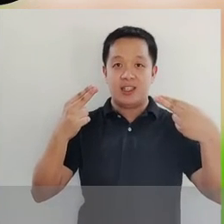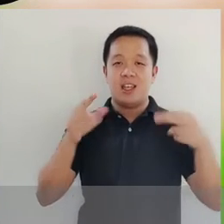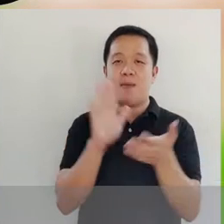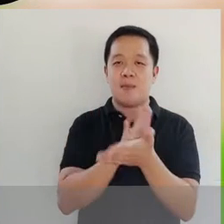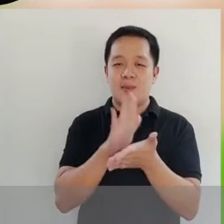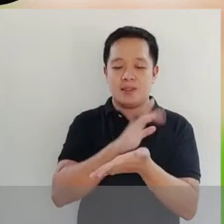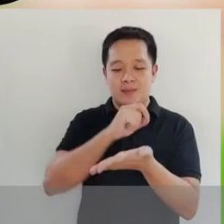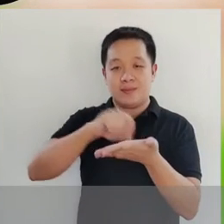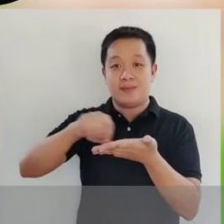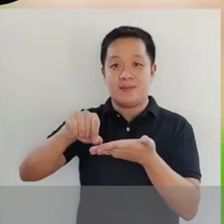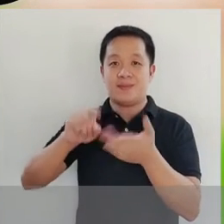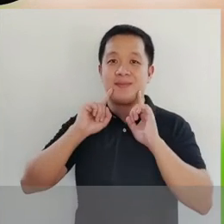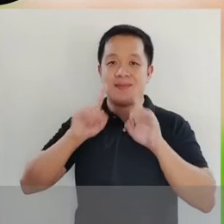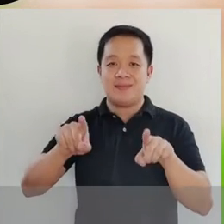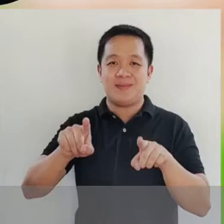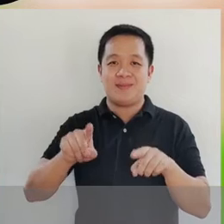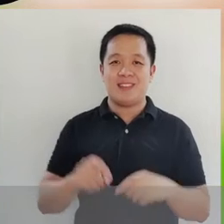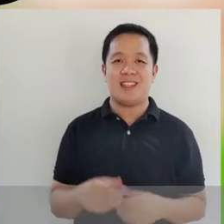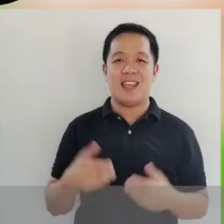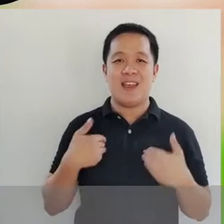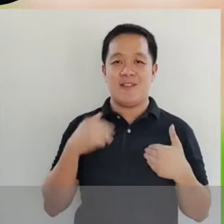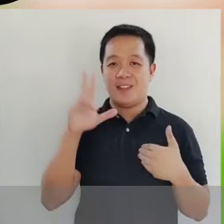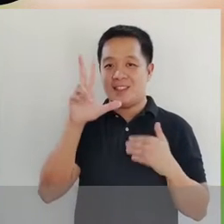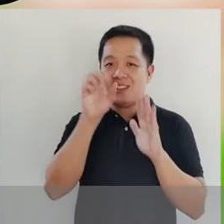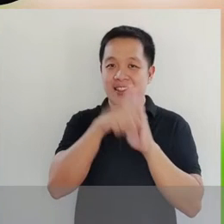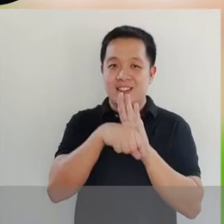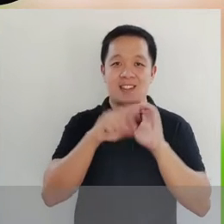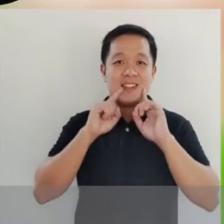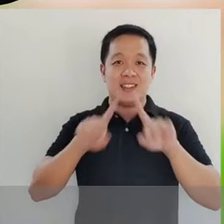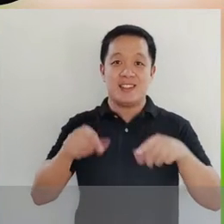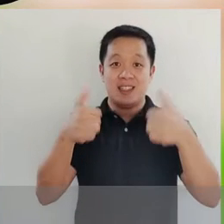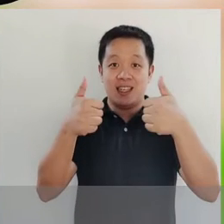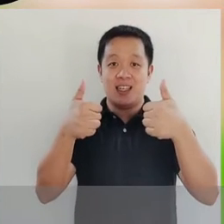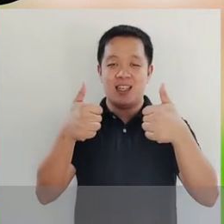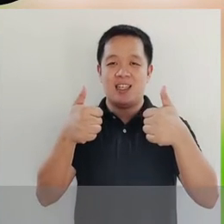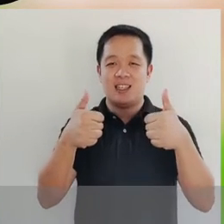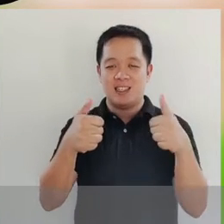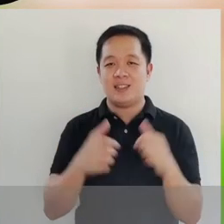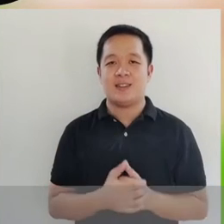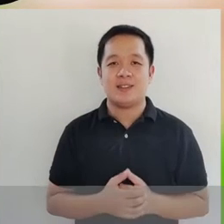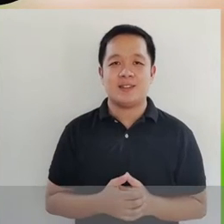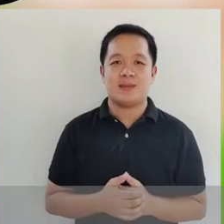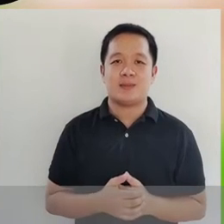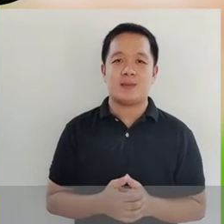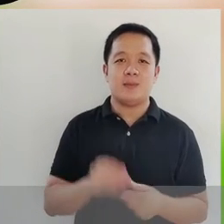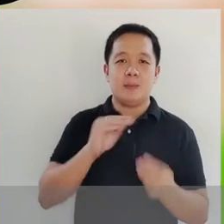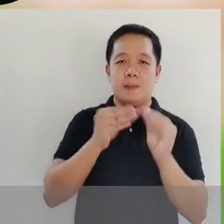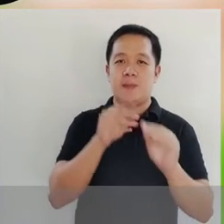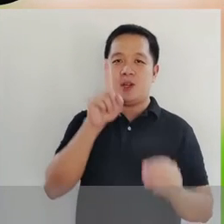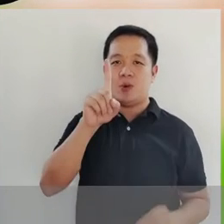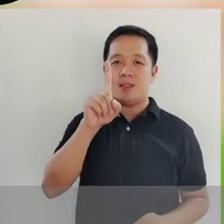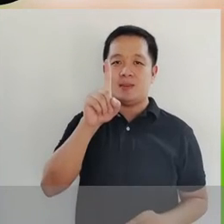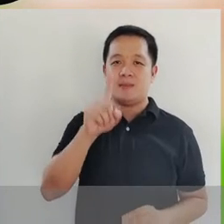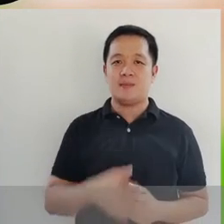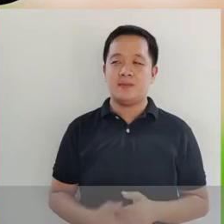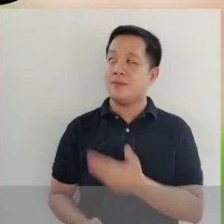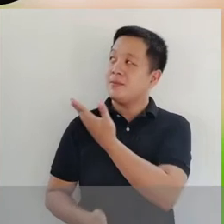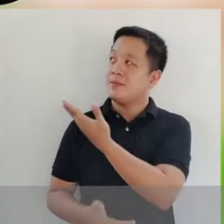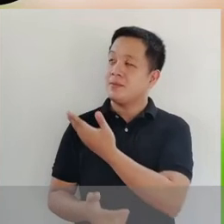your answer on your paper. You have 3 seconds to answer each item. Number